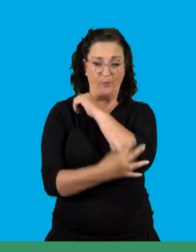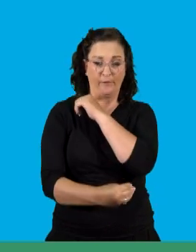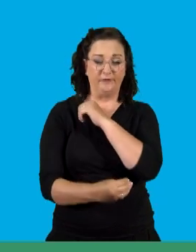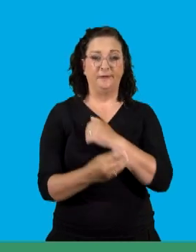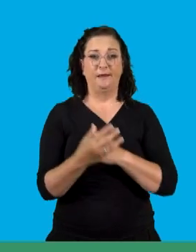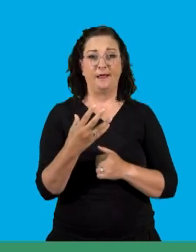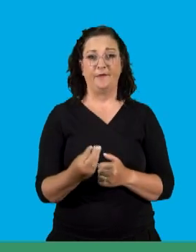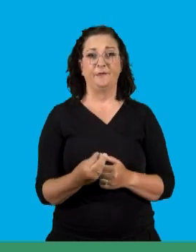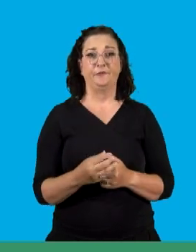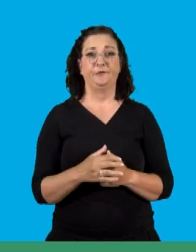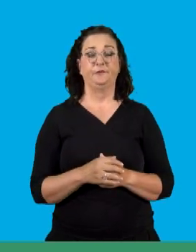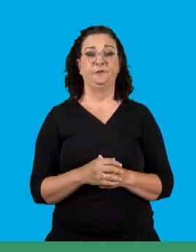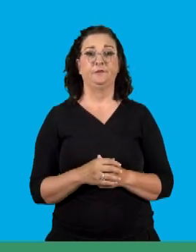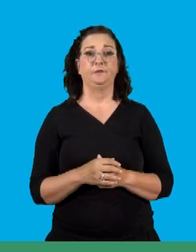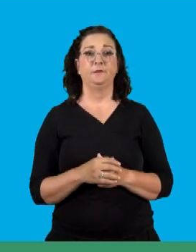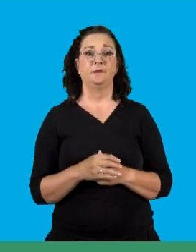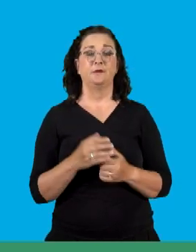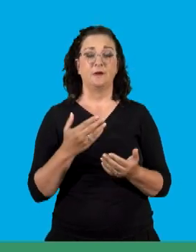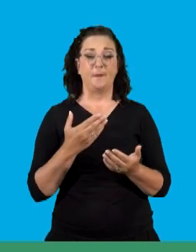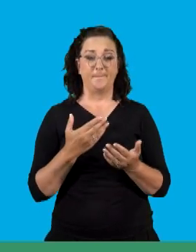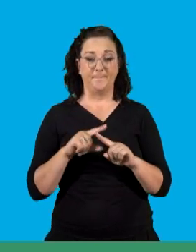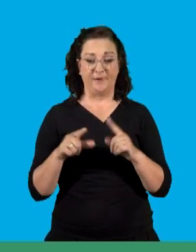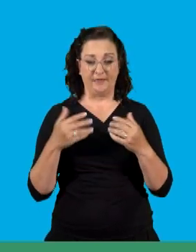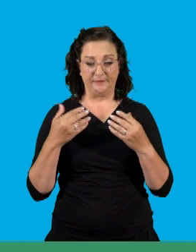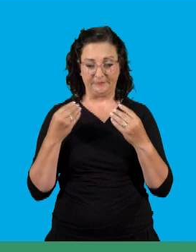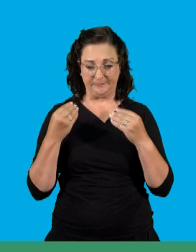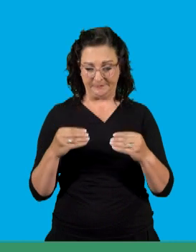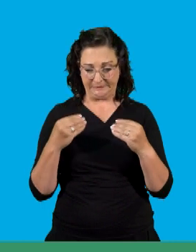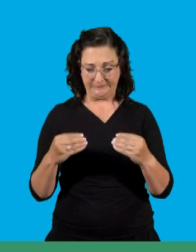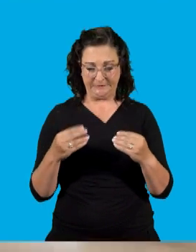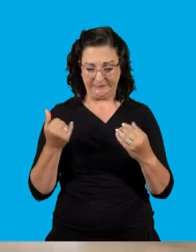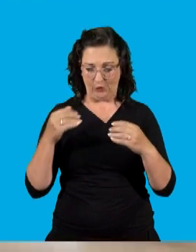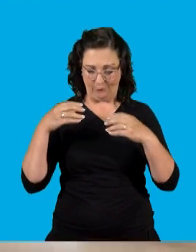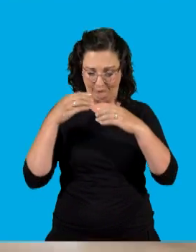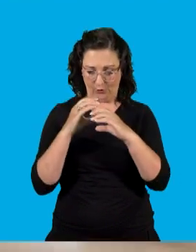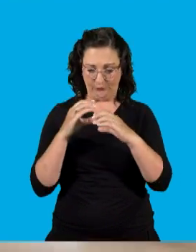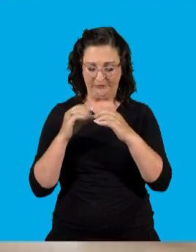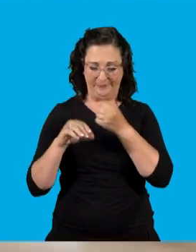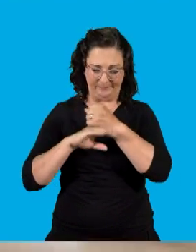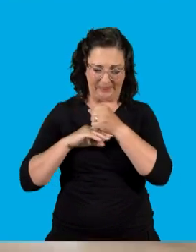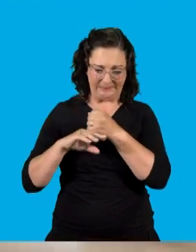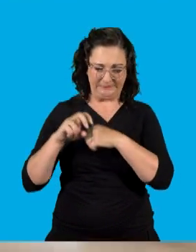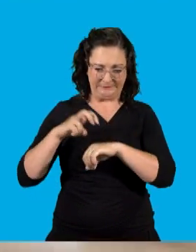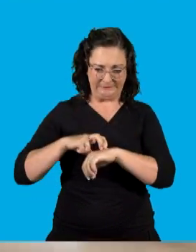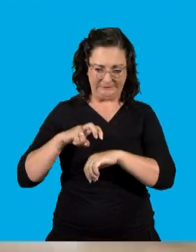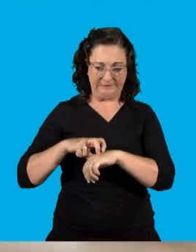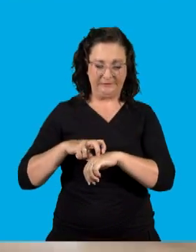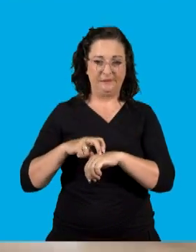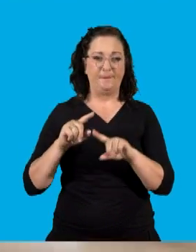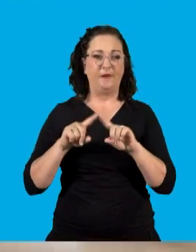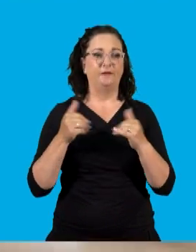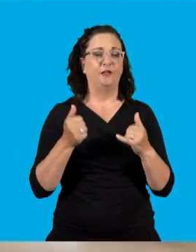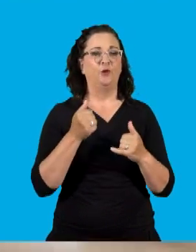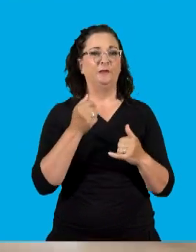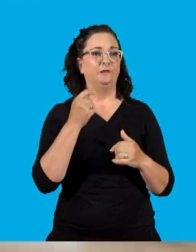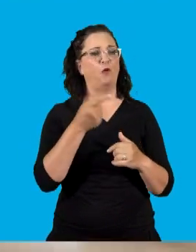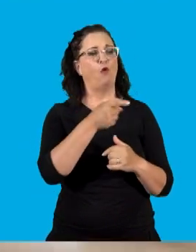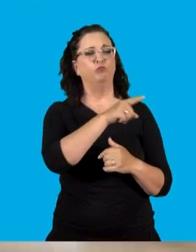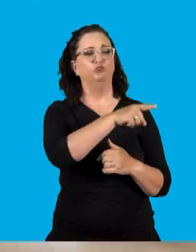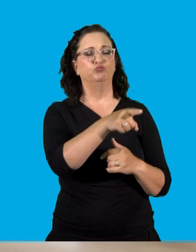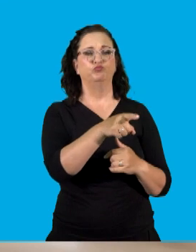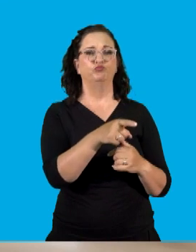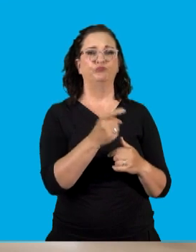poverty. So in order for them to be able to cater for their basic needs, so what they would see as an easy way